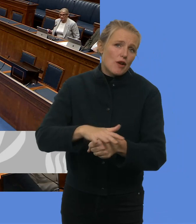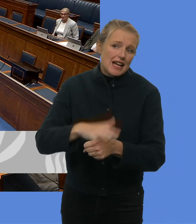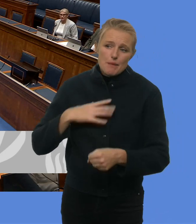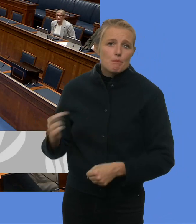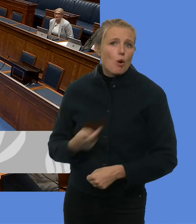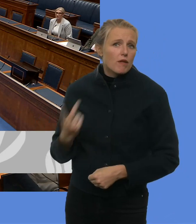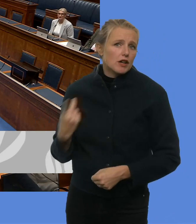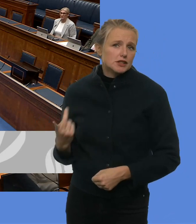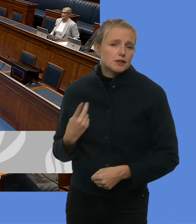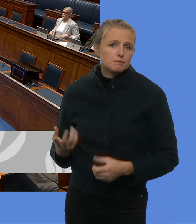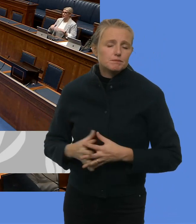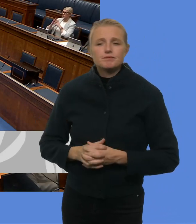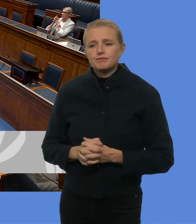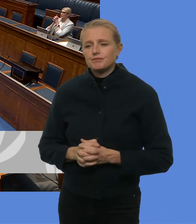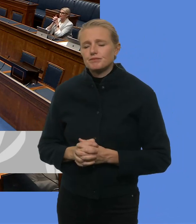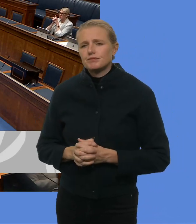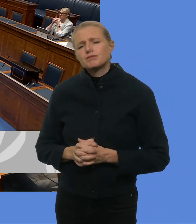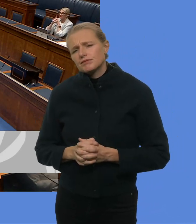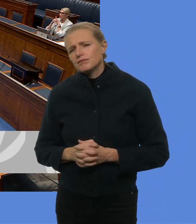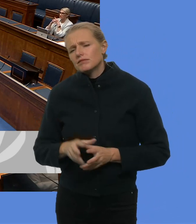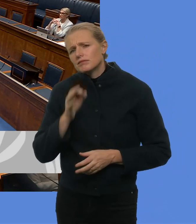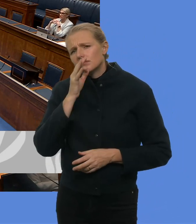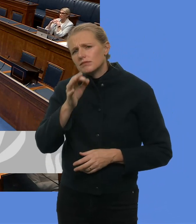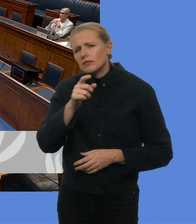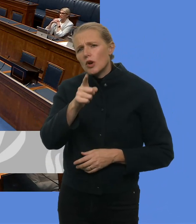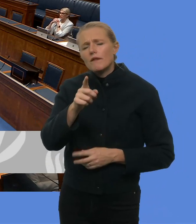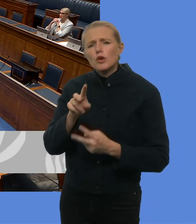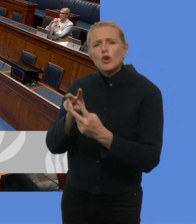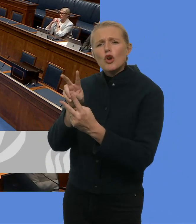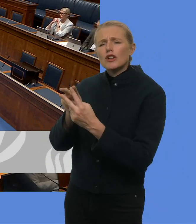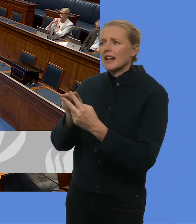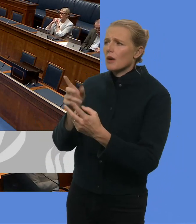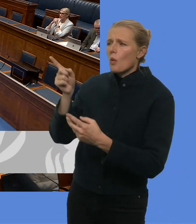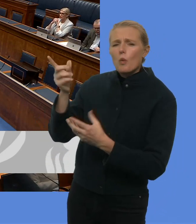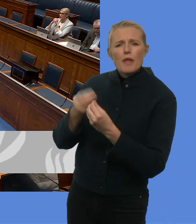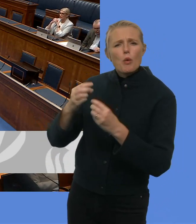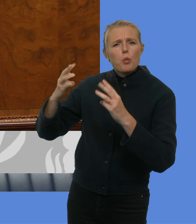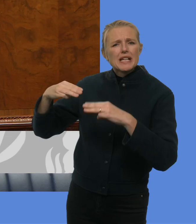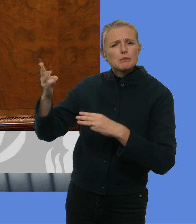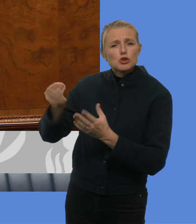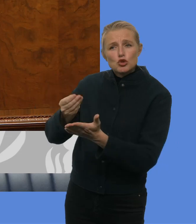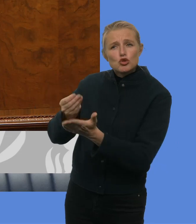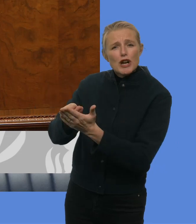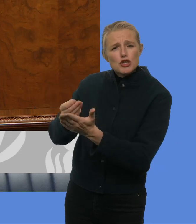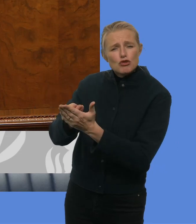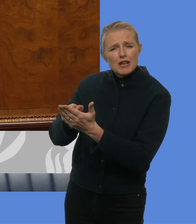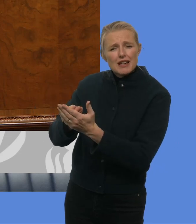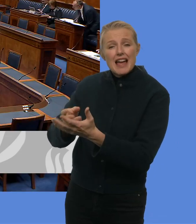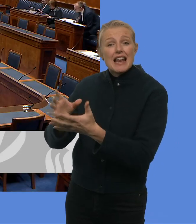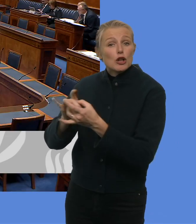Speaker. Minister indicate what contact he has had with His Majesty's Treasury in relation to the issue of VAT on independent